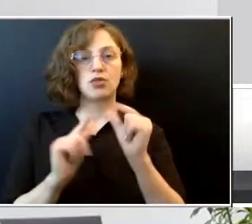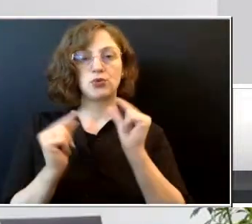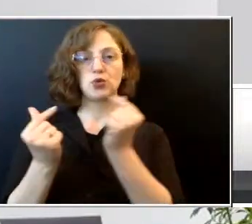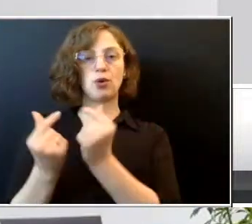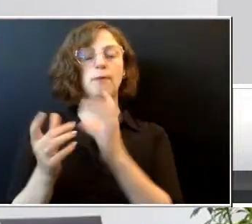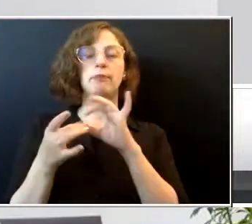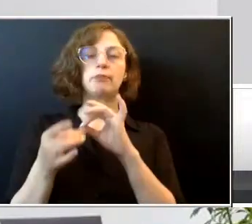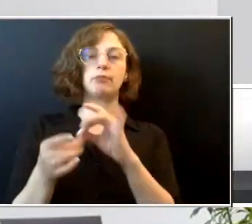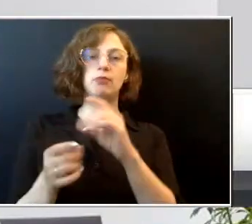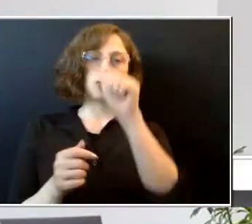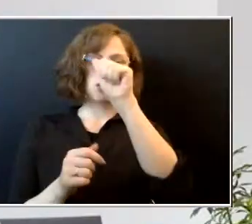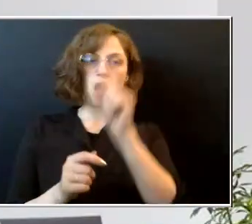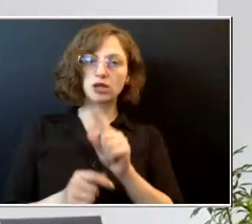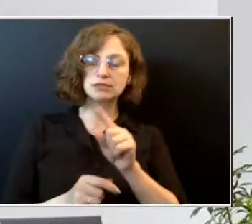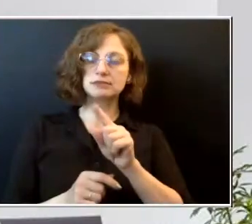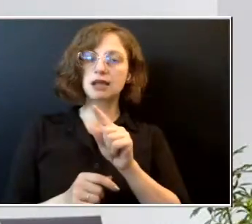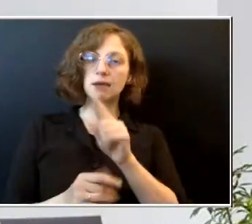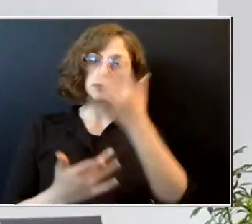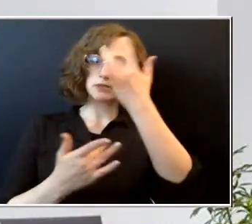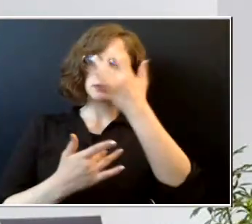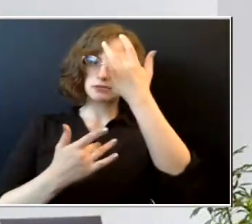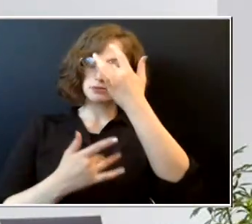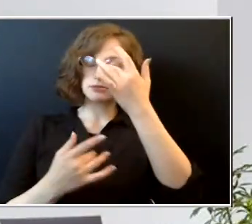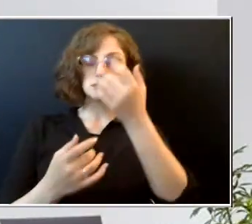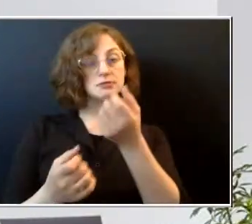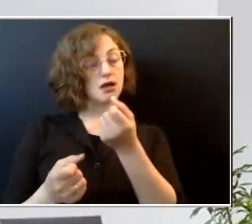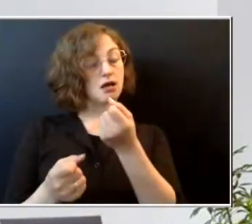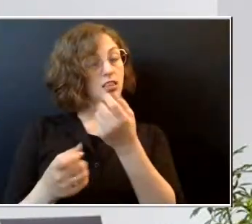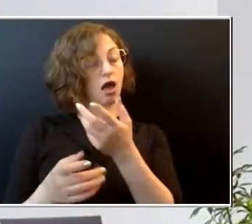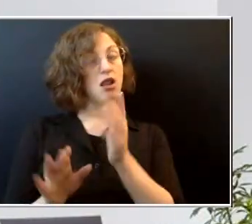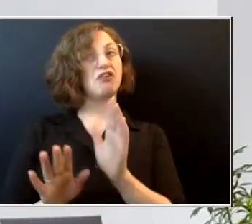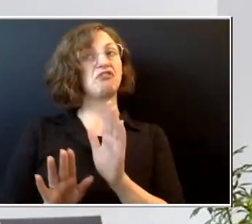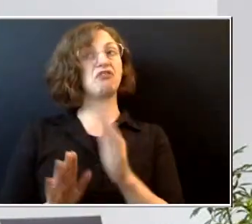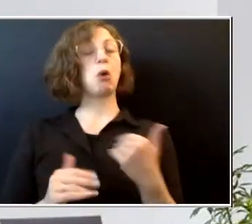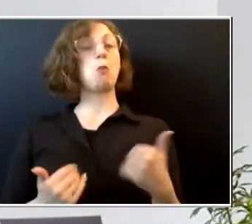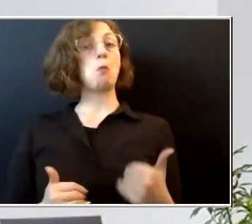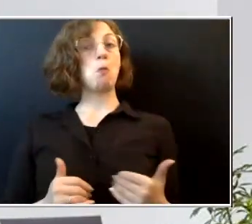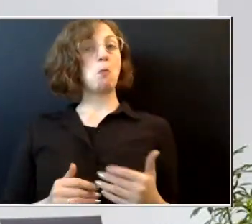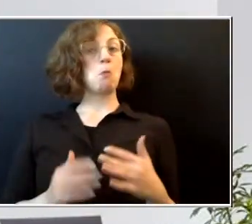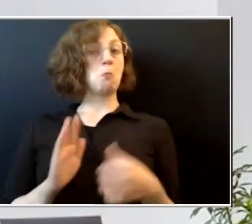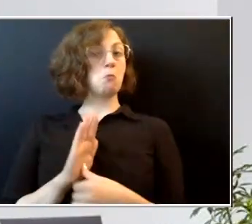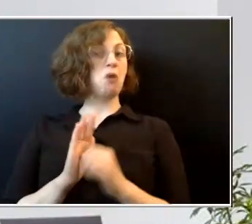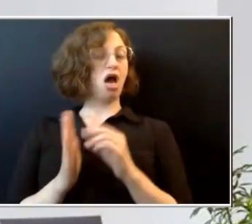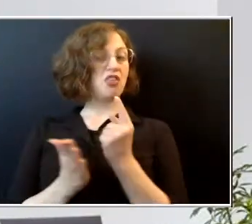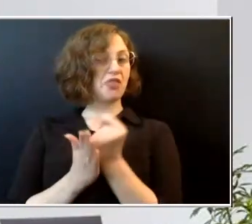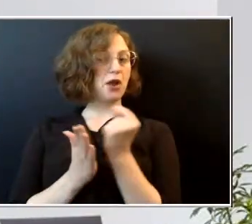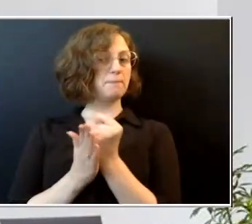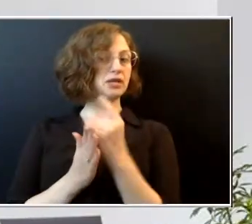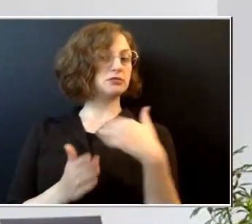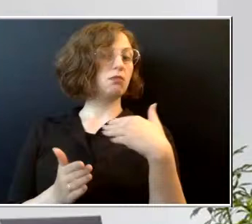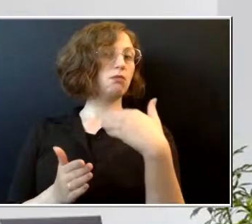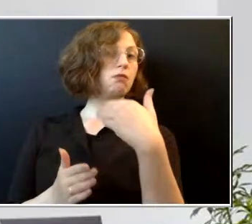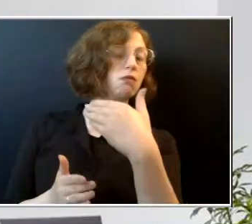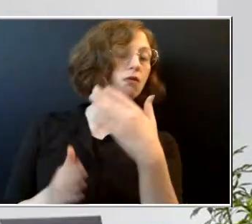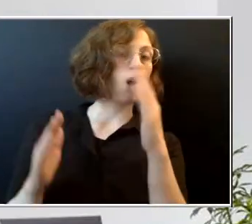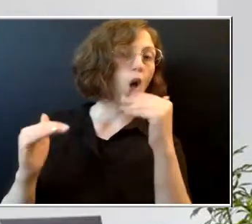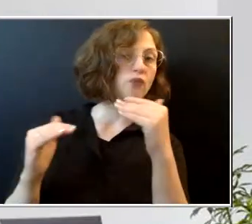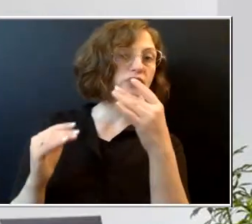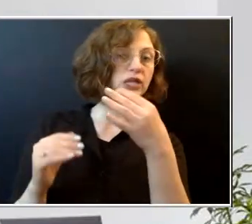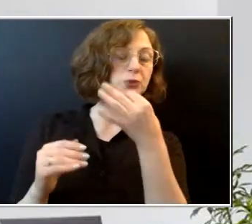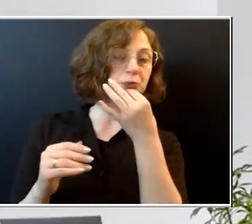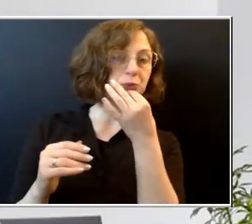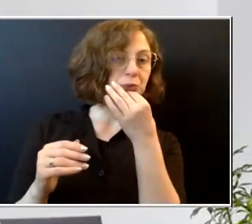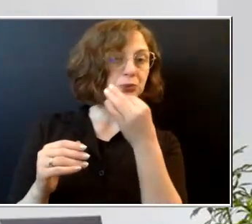disease. So there are a number of promising therapies on the horizon. So I think it's a mixture. I think that some will be generated within